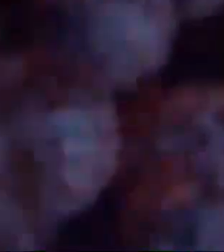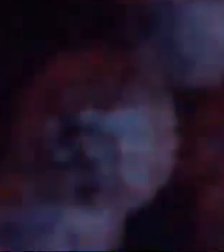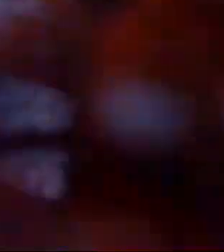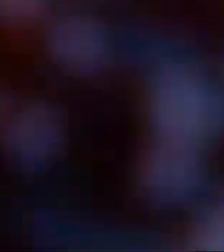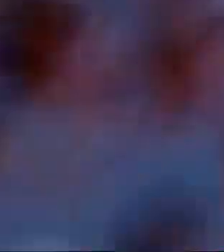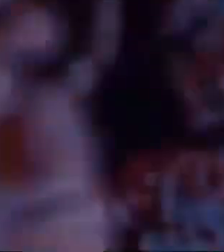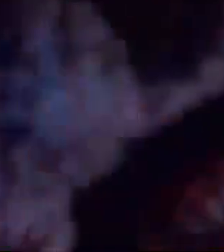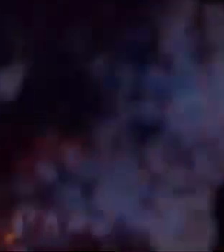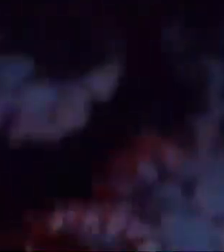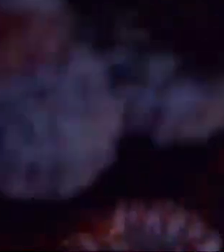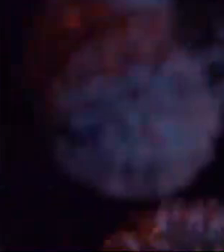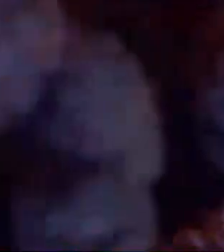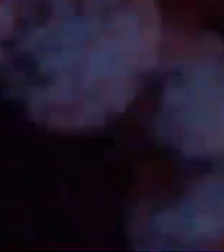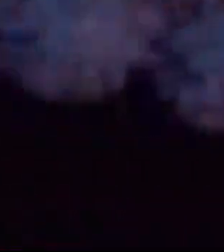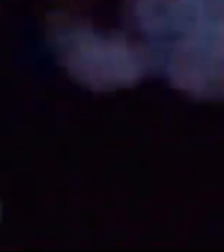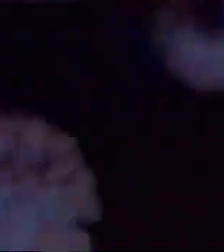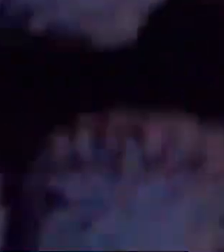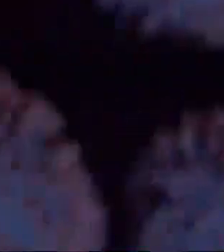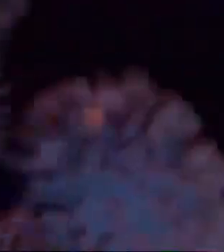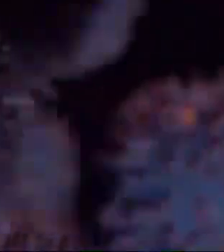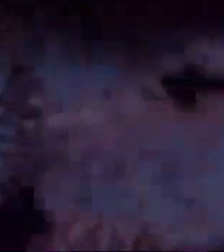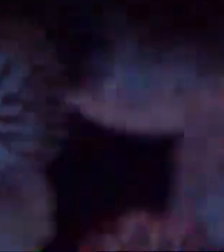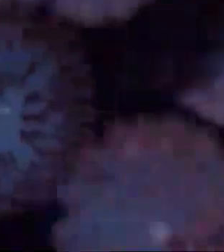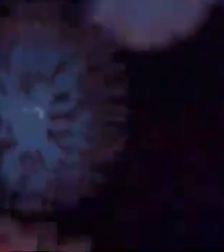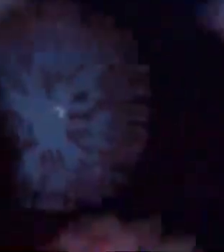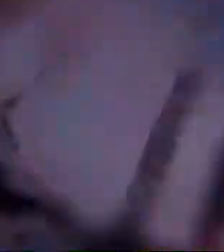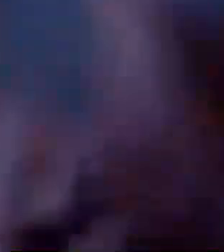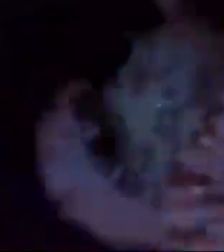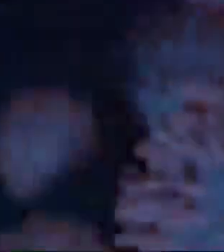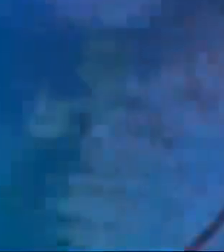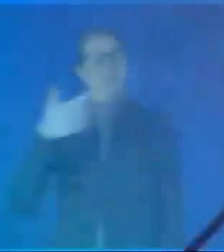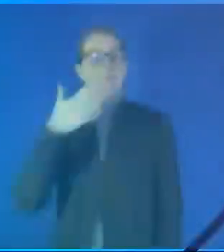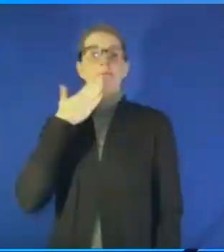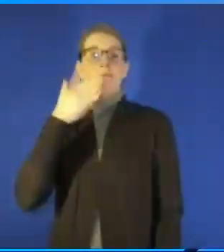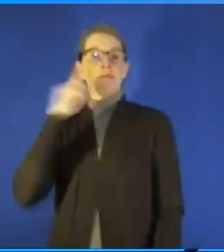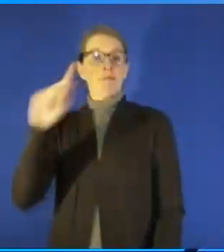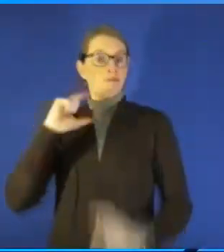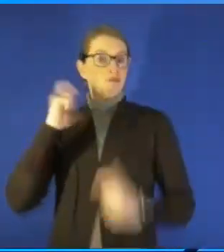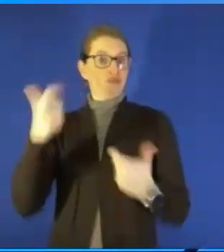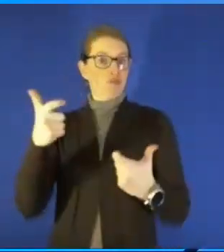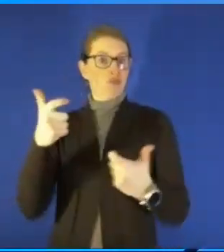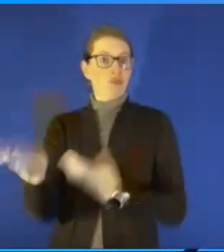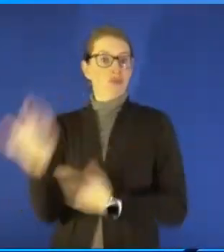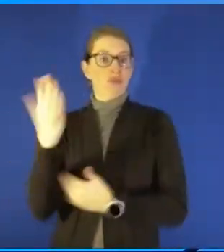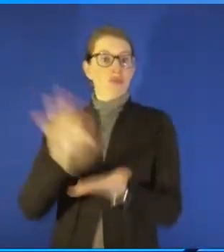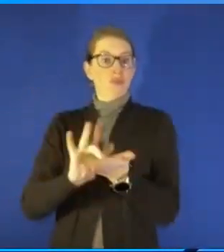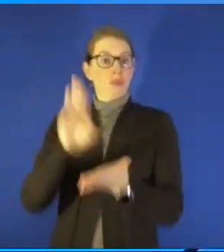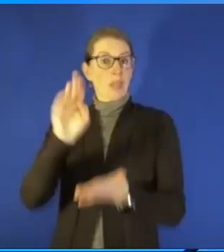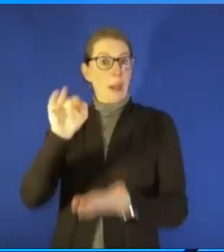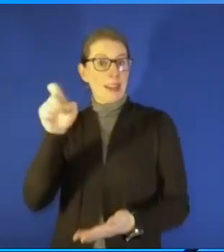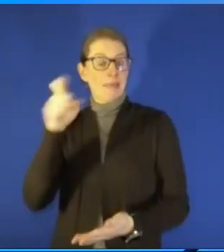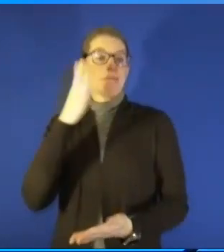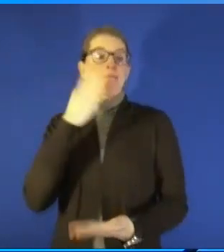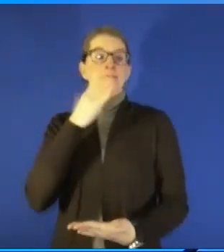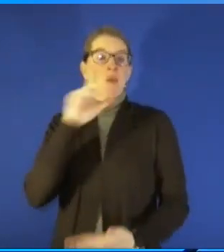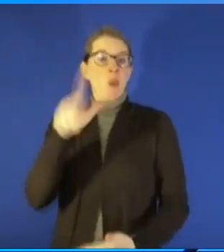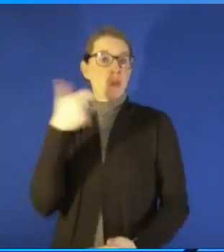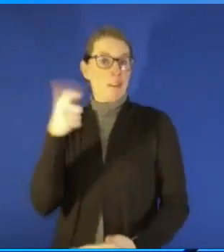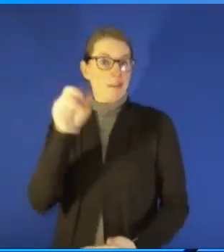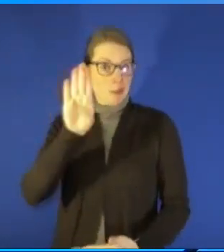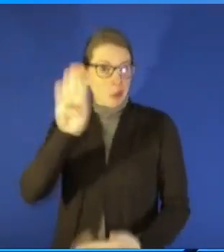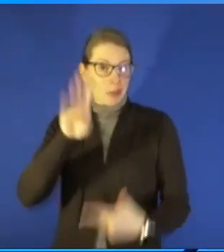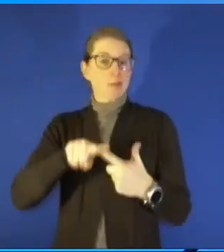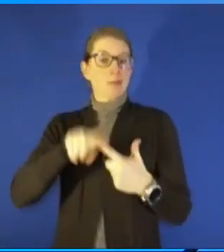Good Monday morning, everyone. It is February 21st. Welcome into the Morning Medical Update. Thank you so much for joining us here on Facebook, on Twitter, and